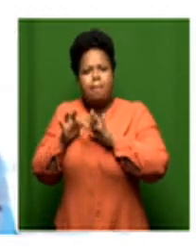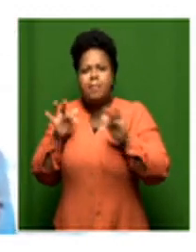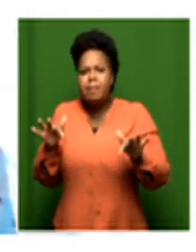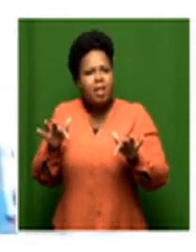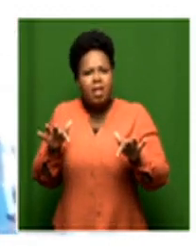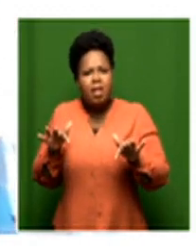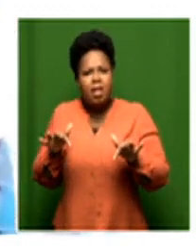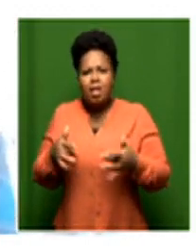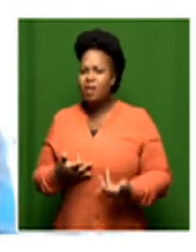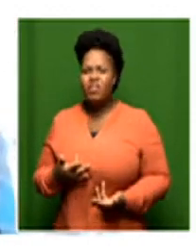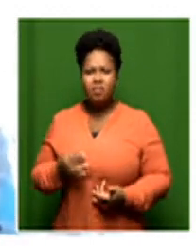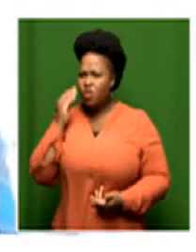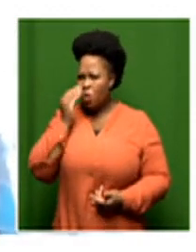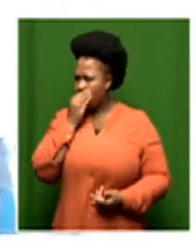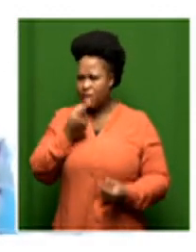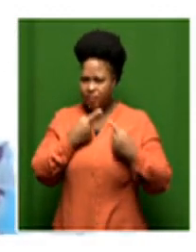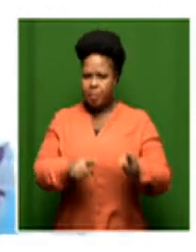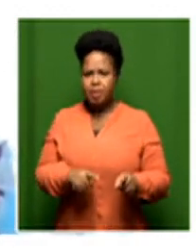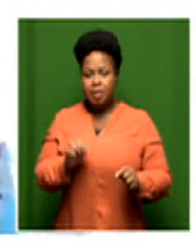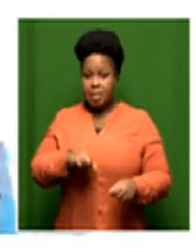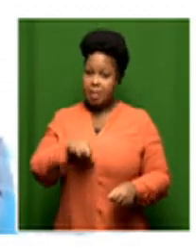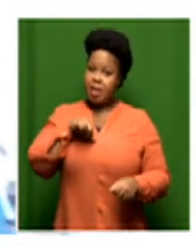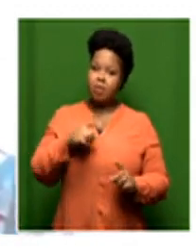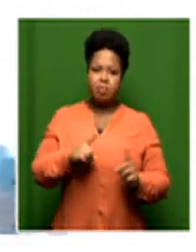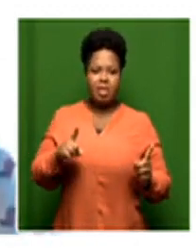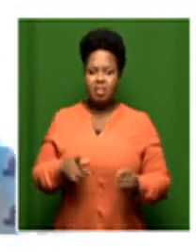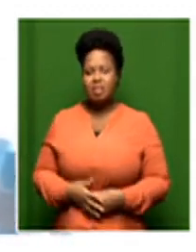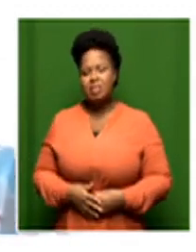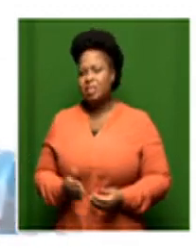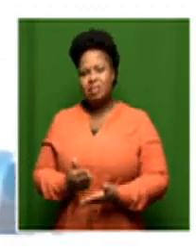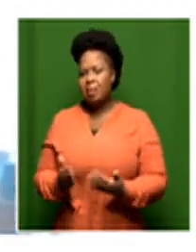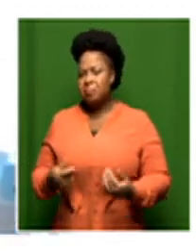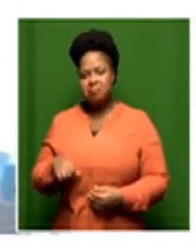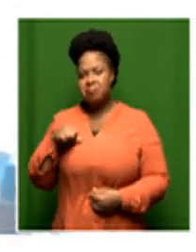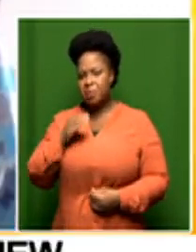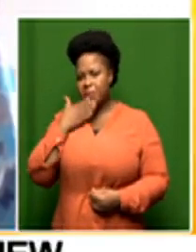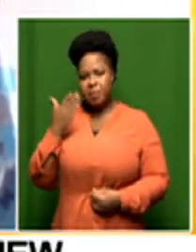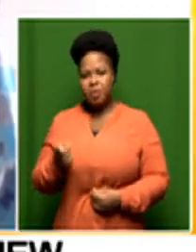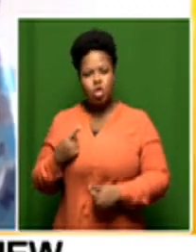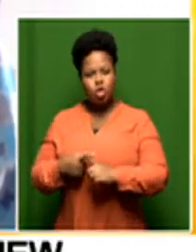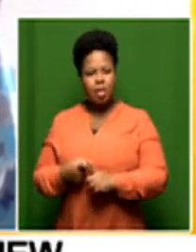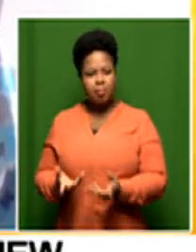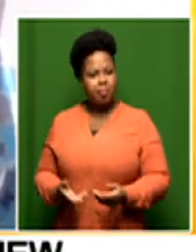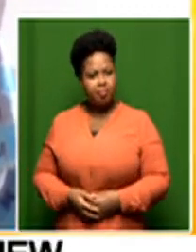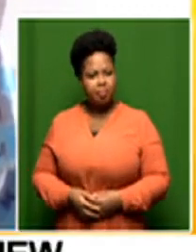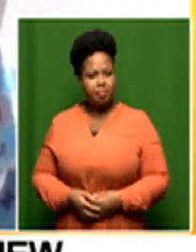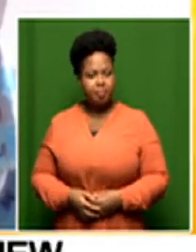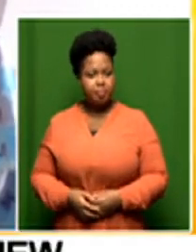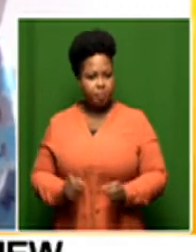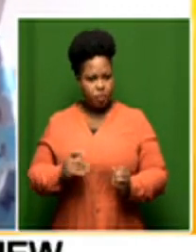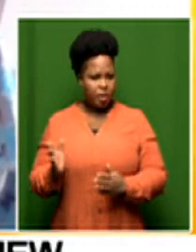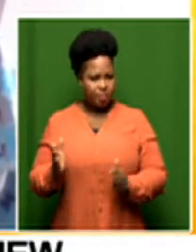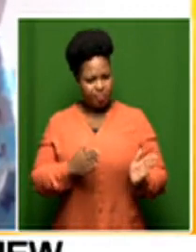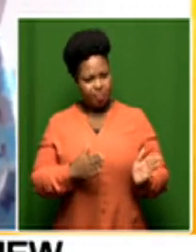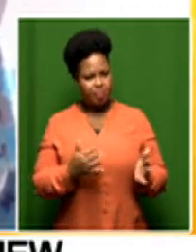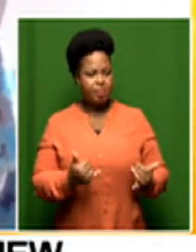people is proud of this name, but the majority is not. All right. So let's move a little